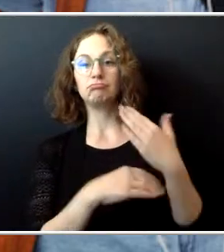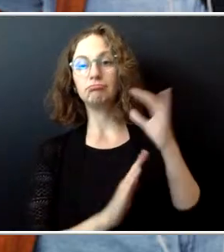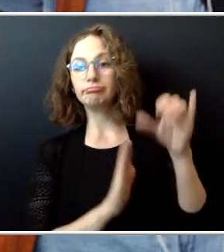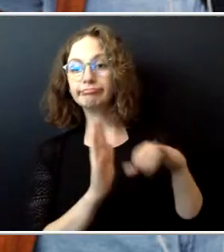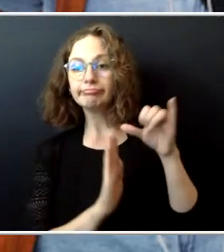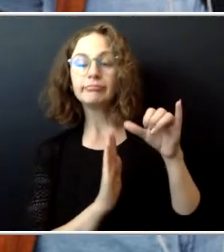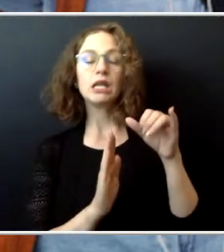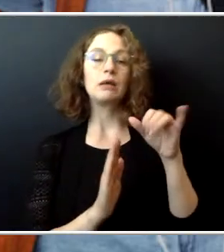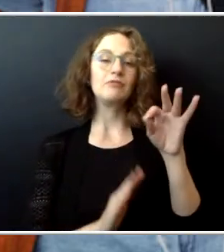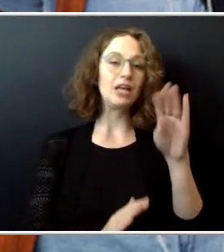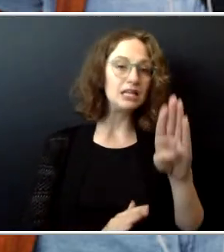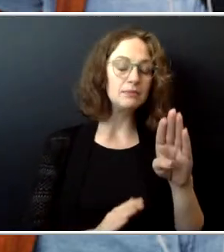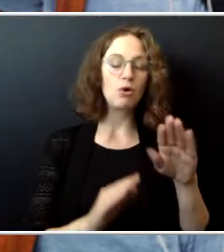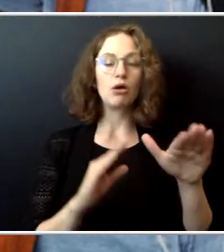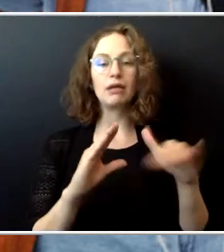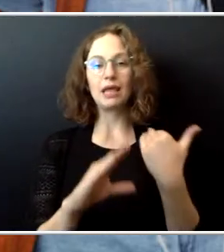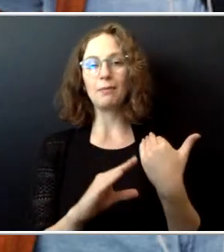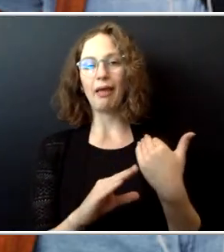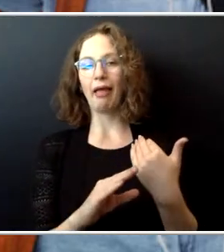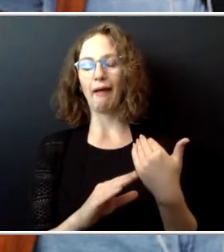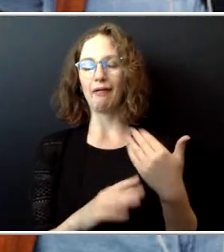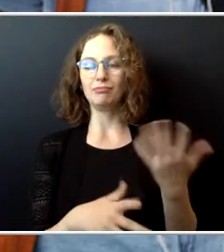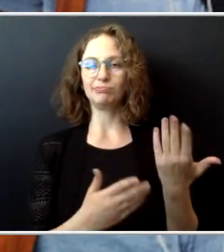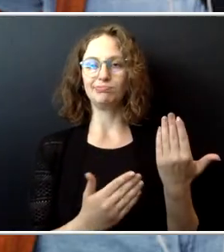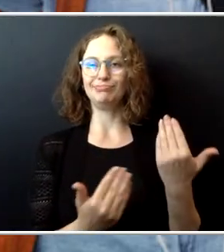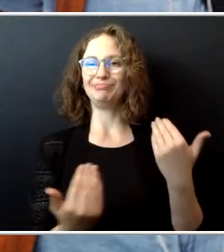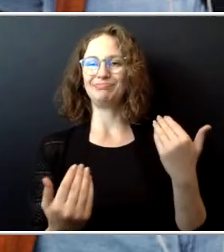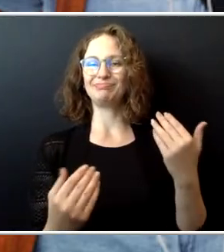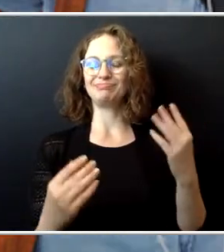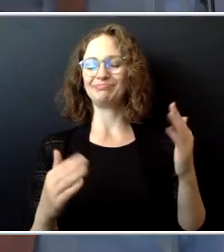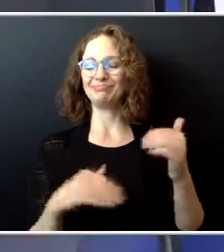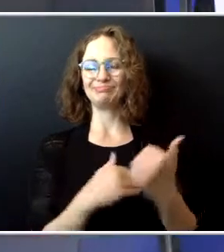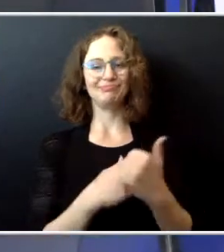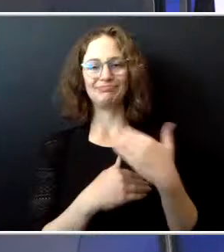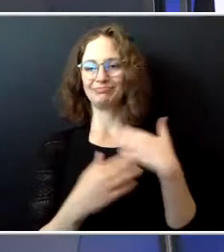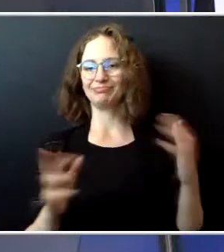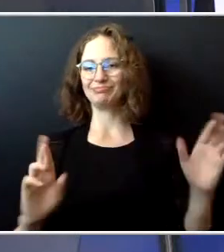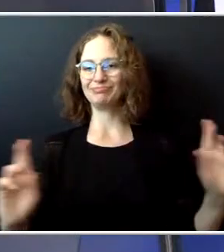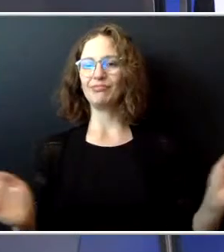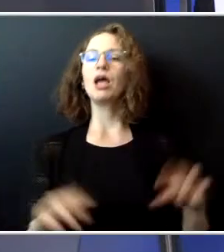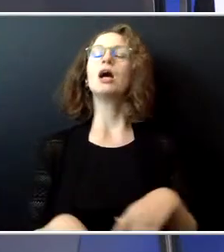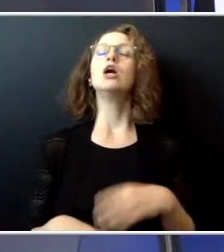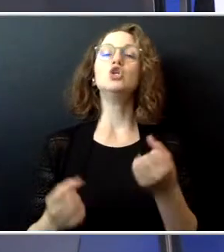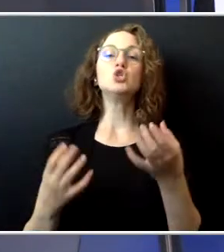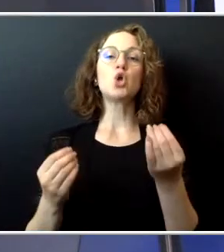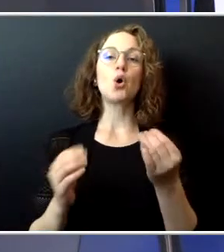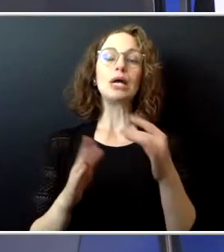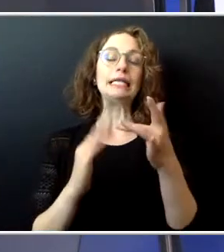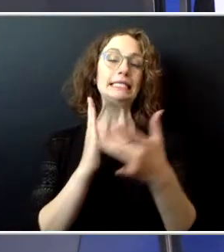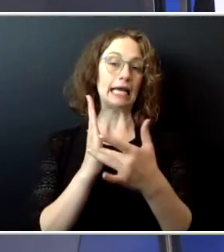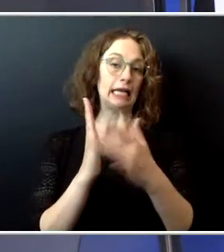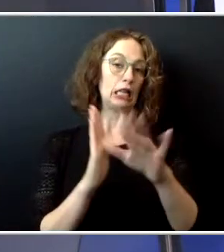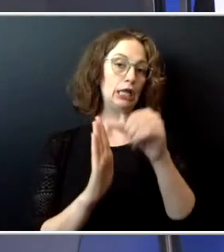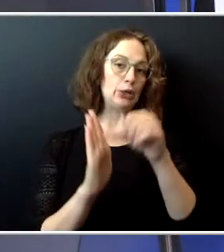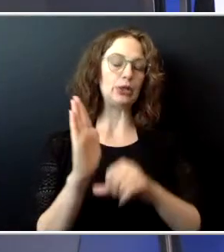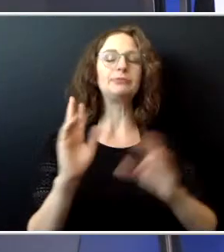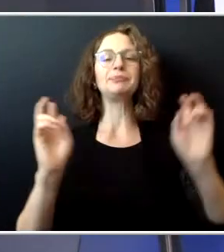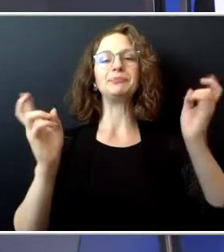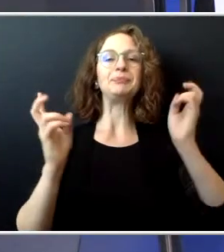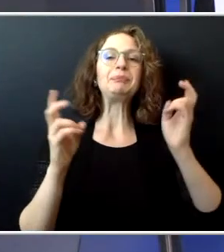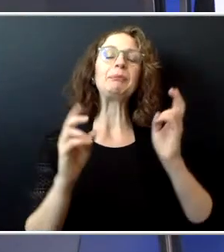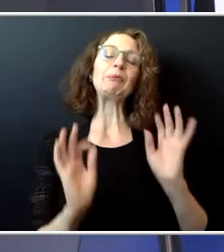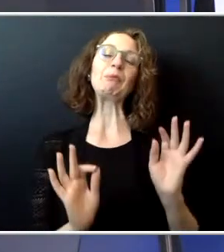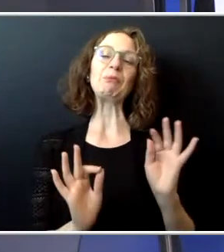Medical News Network. The information is right there on your screen. So this was, again, technically speaking, this was kind of a minimally